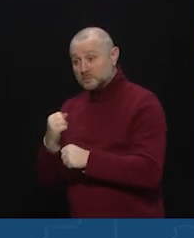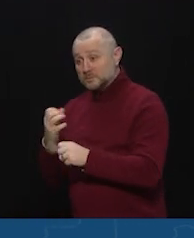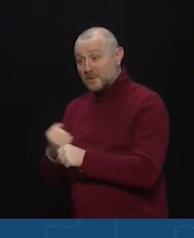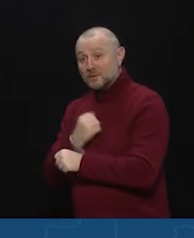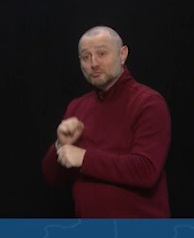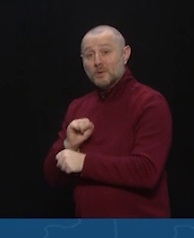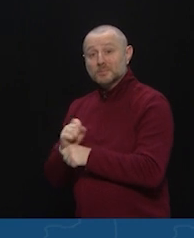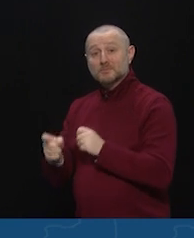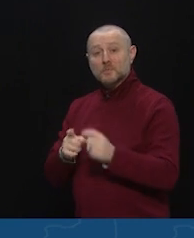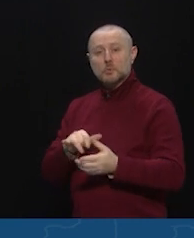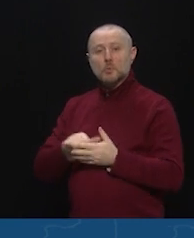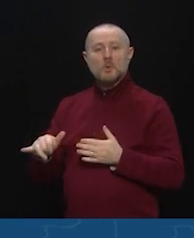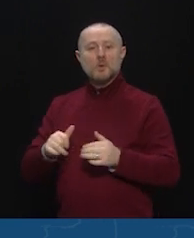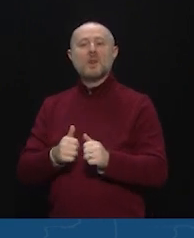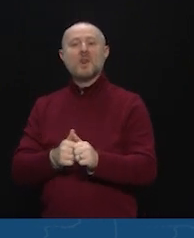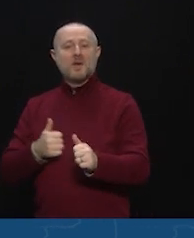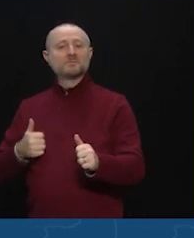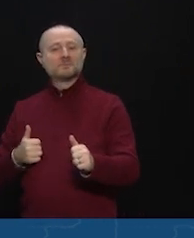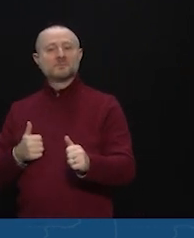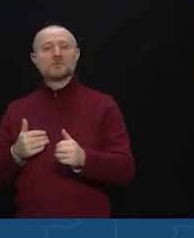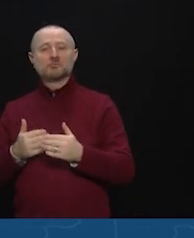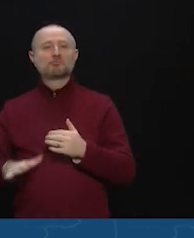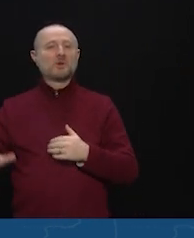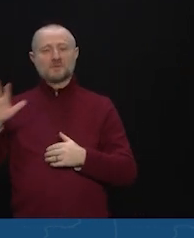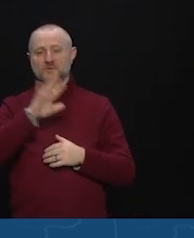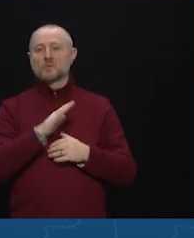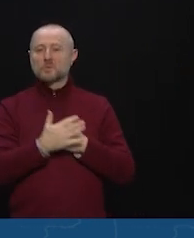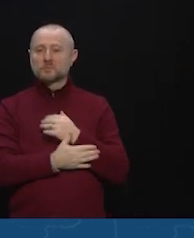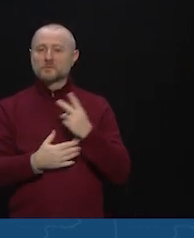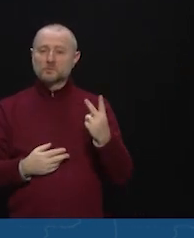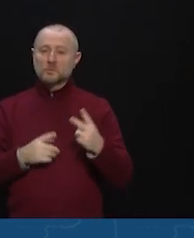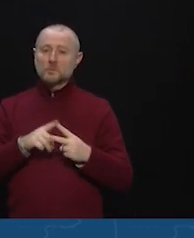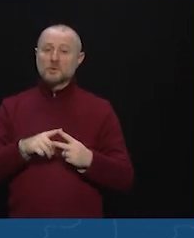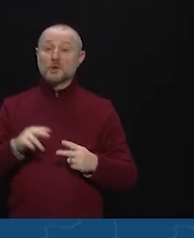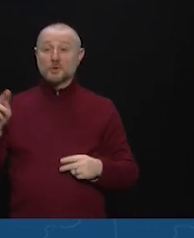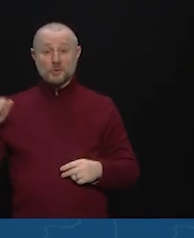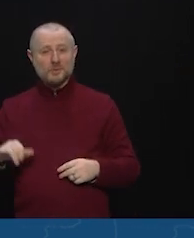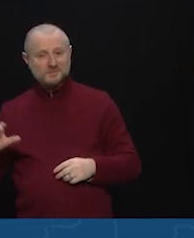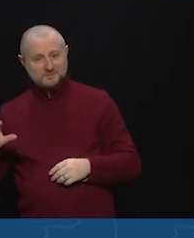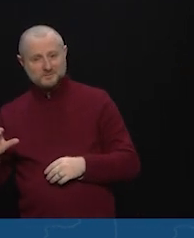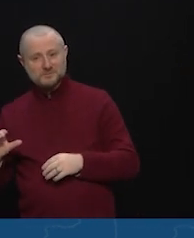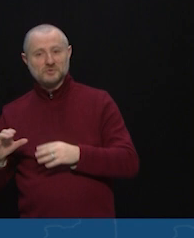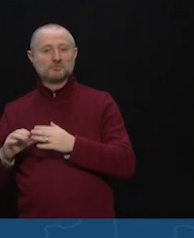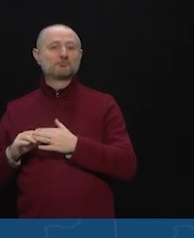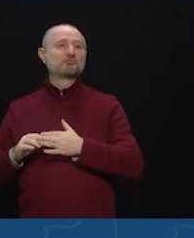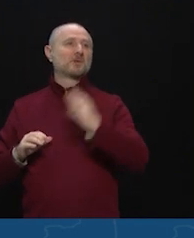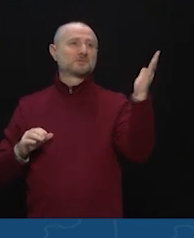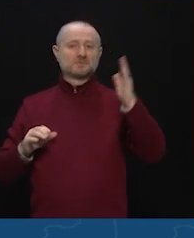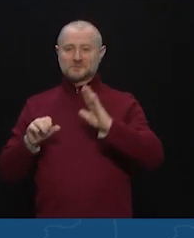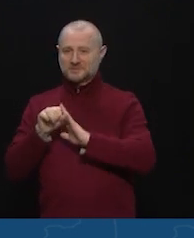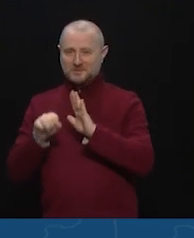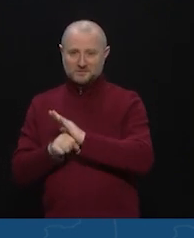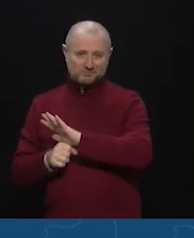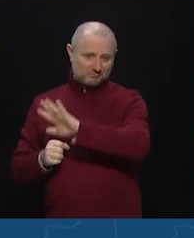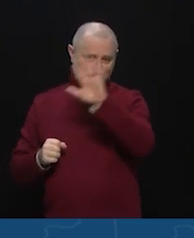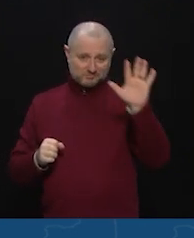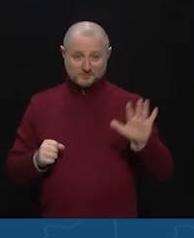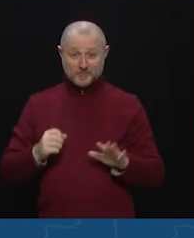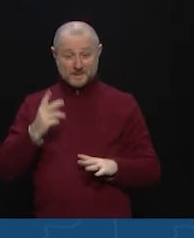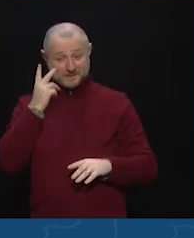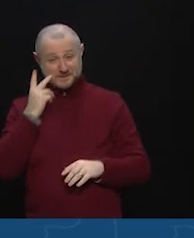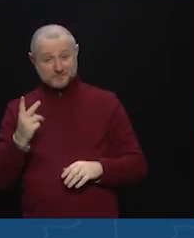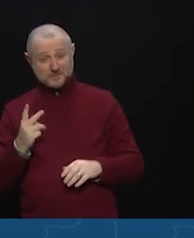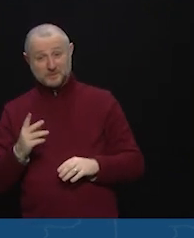rest of the country, and it's actually two parts to it, New York City versus compared to the rest of the state. If you look at the rest of the state outside New York